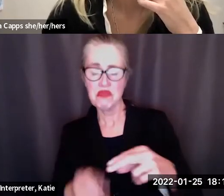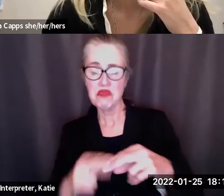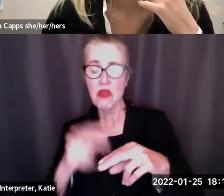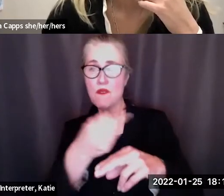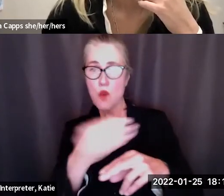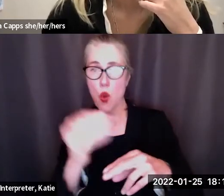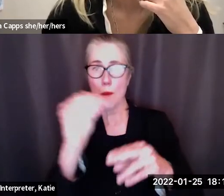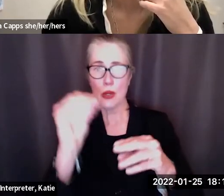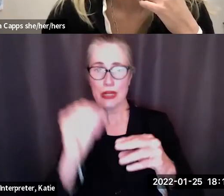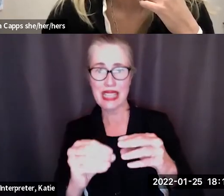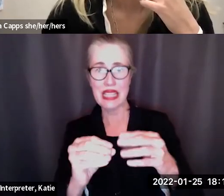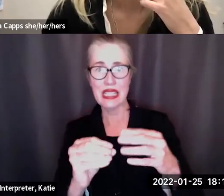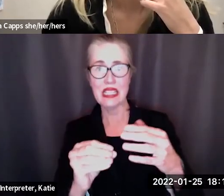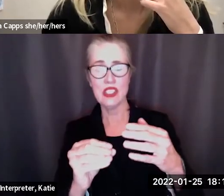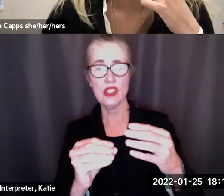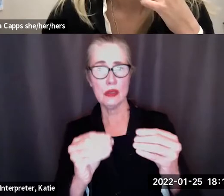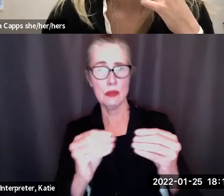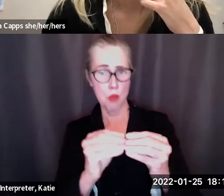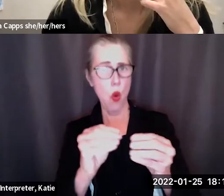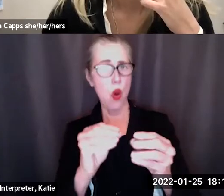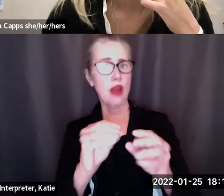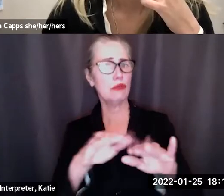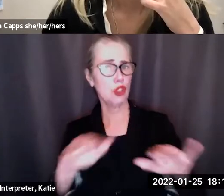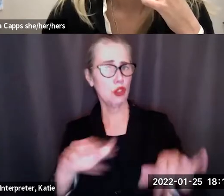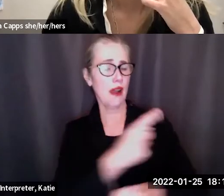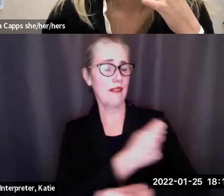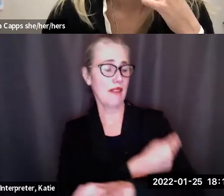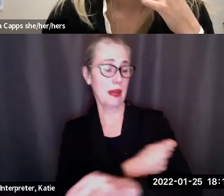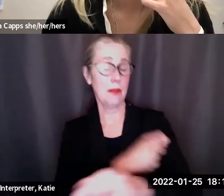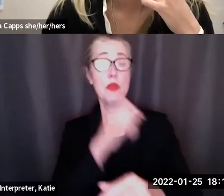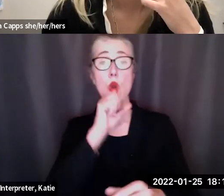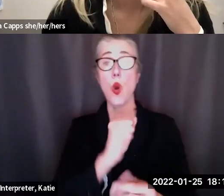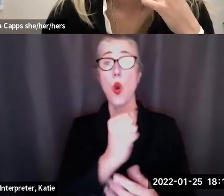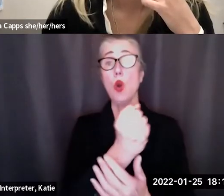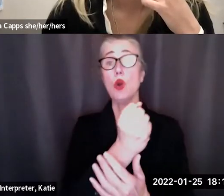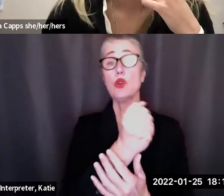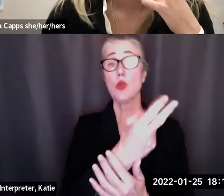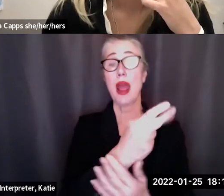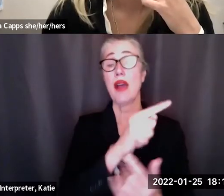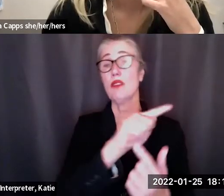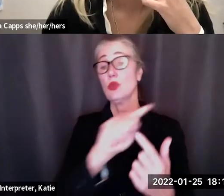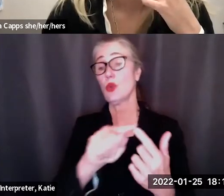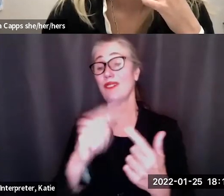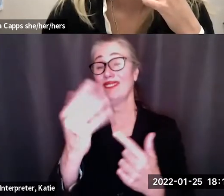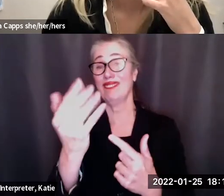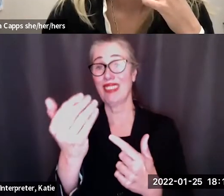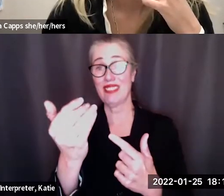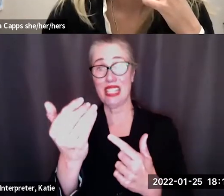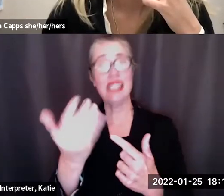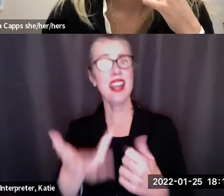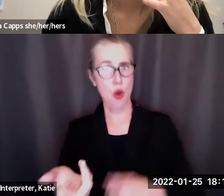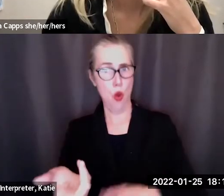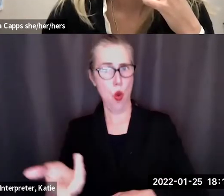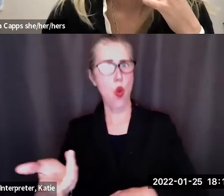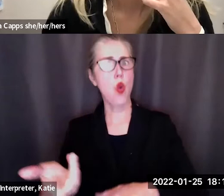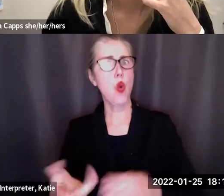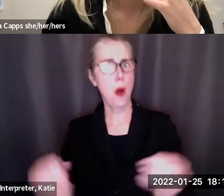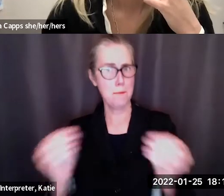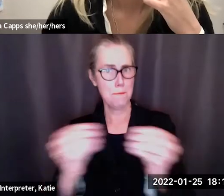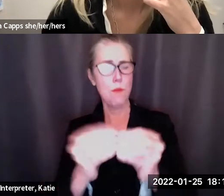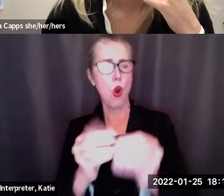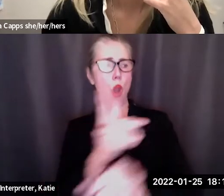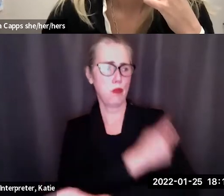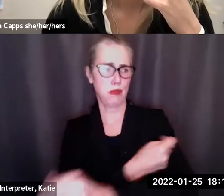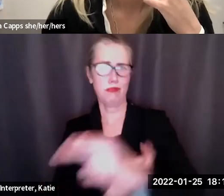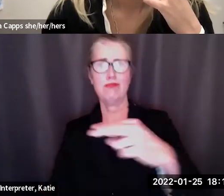percentage points excuse me and then 12 through 15 that that age level that did increase by 70 which is